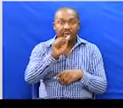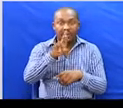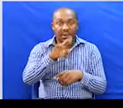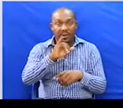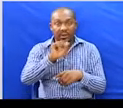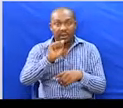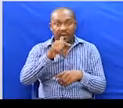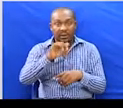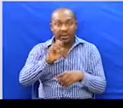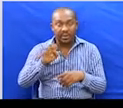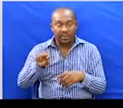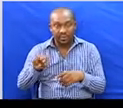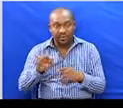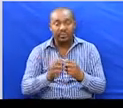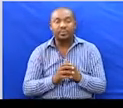Variation.